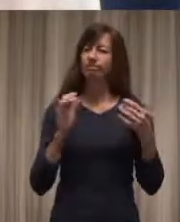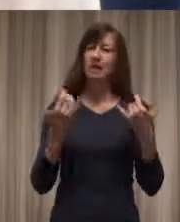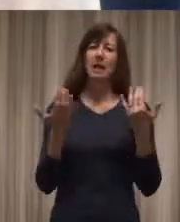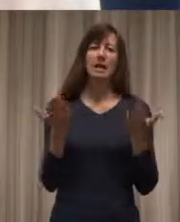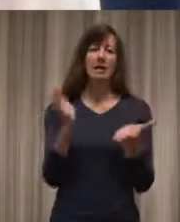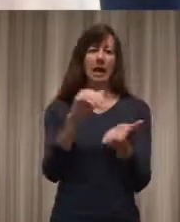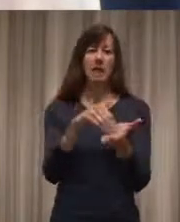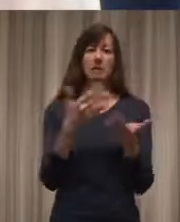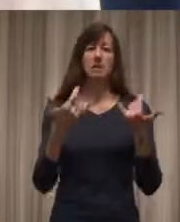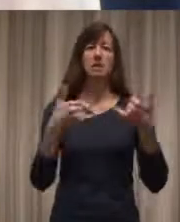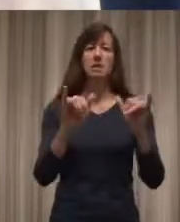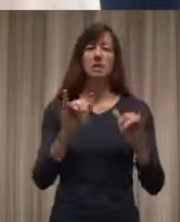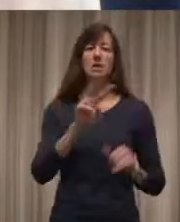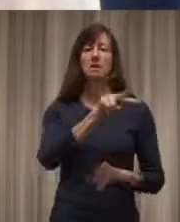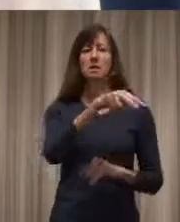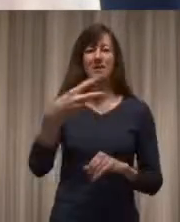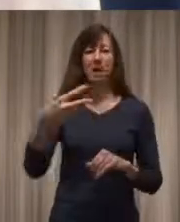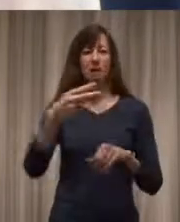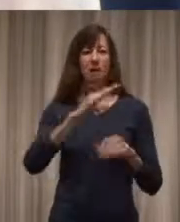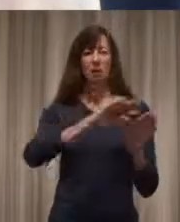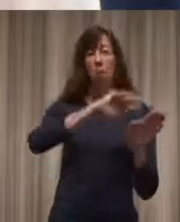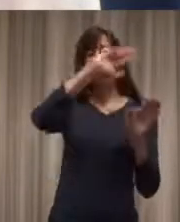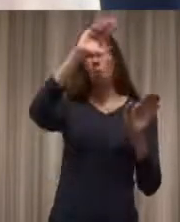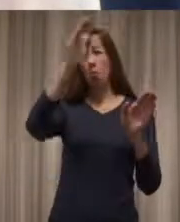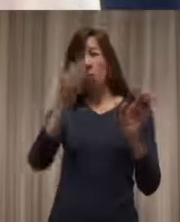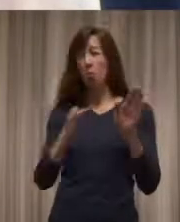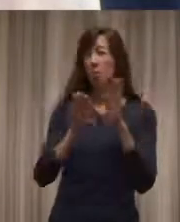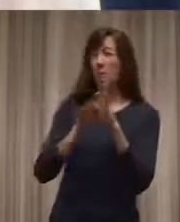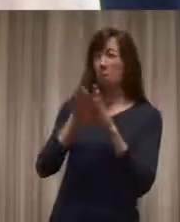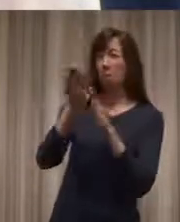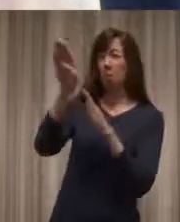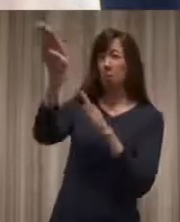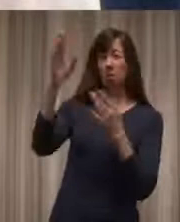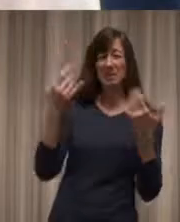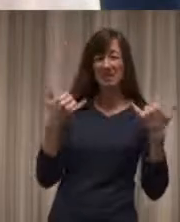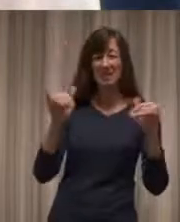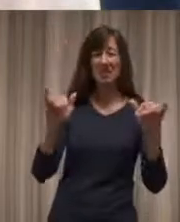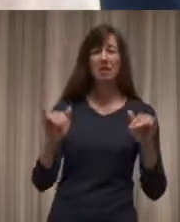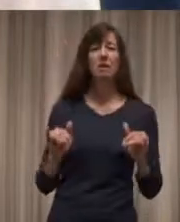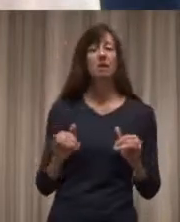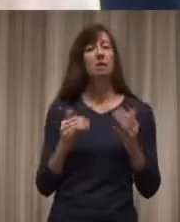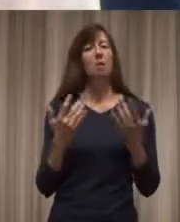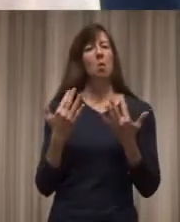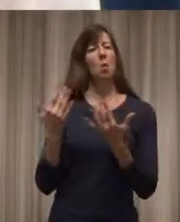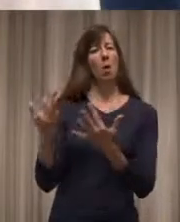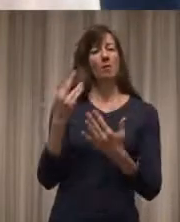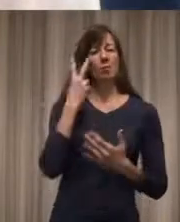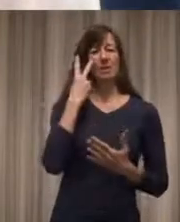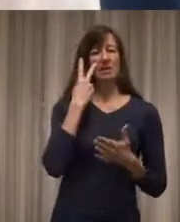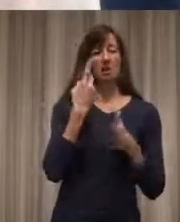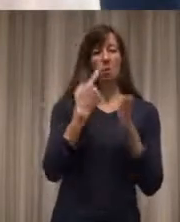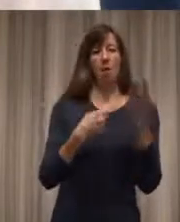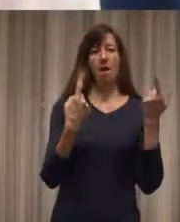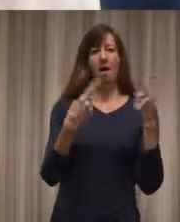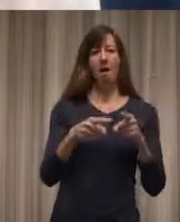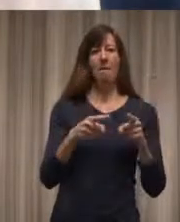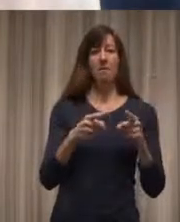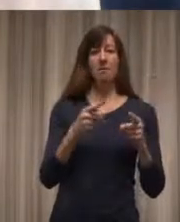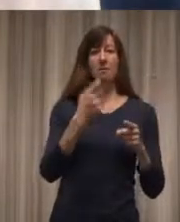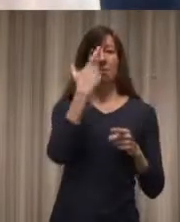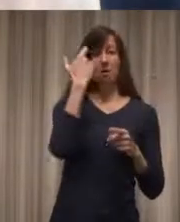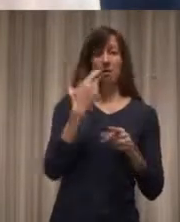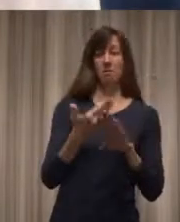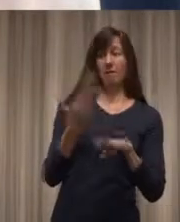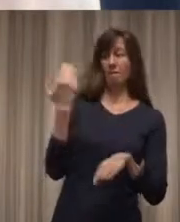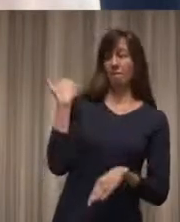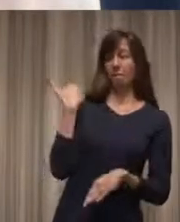We're anxiously watching and waiting to see what the impacts of the Christmas and holiday period might be in terms of whether